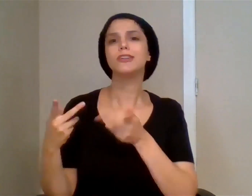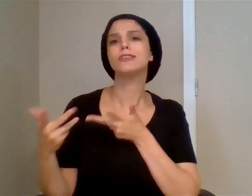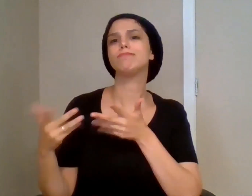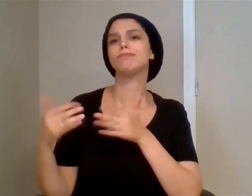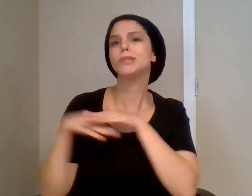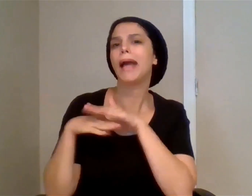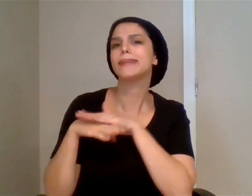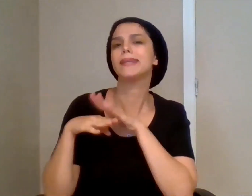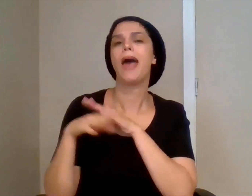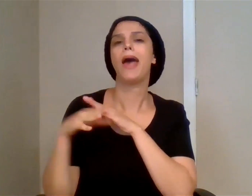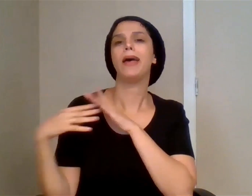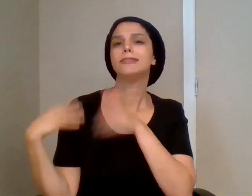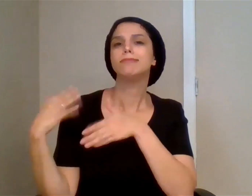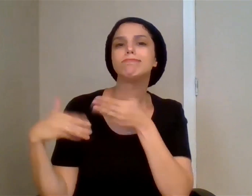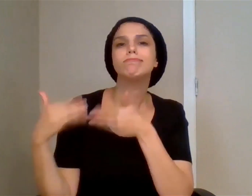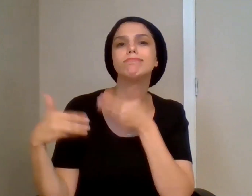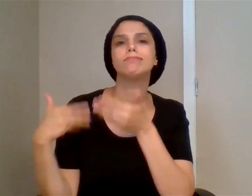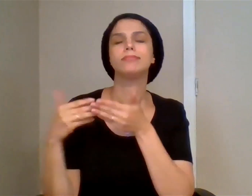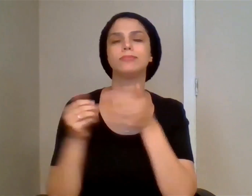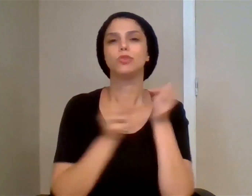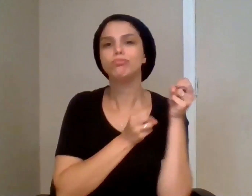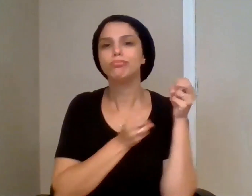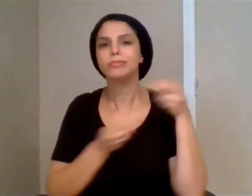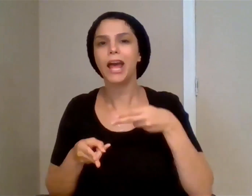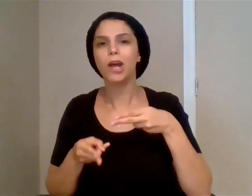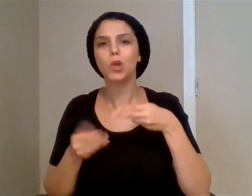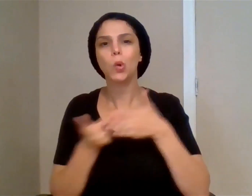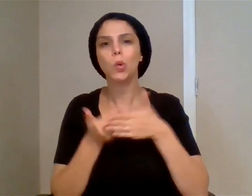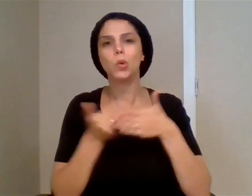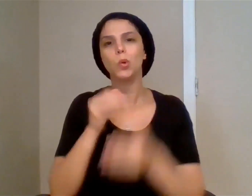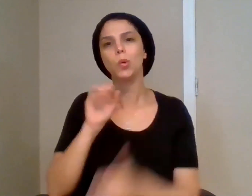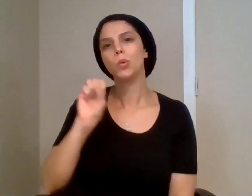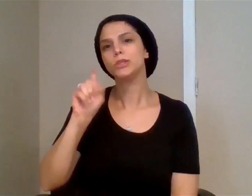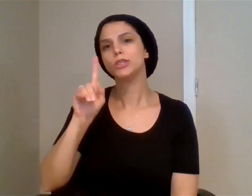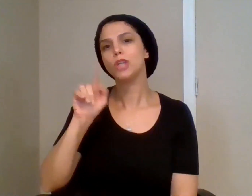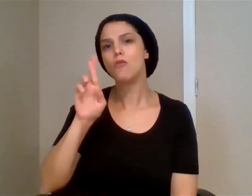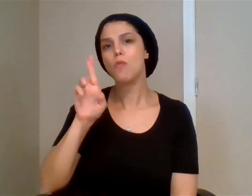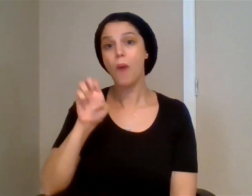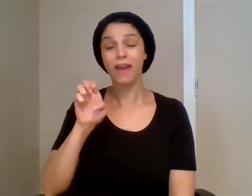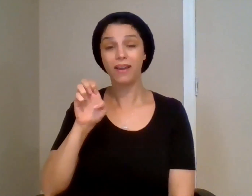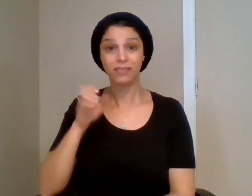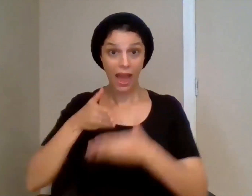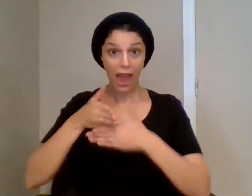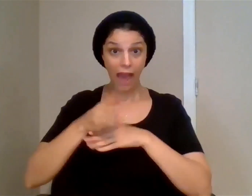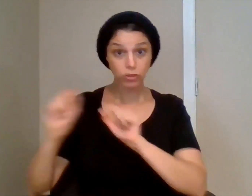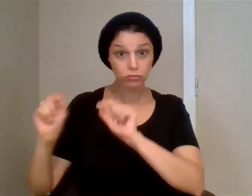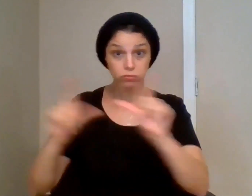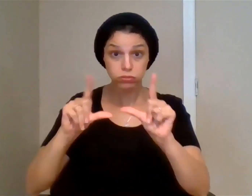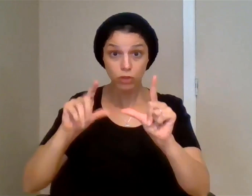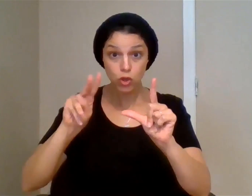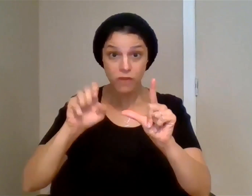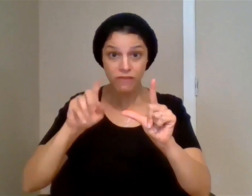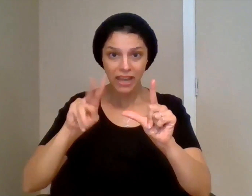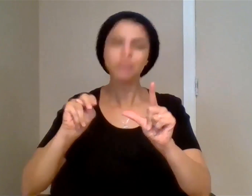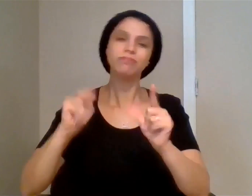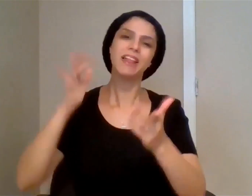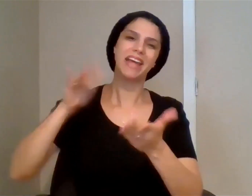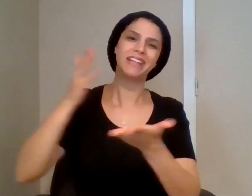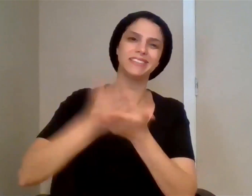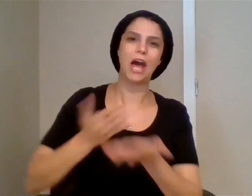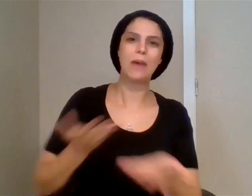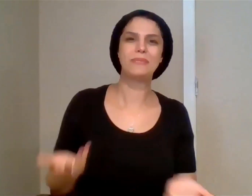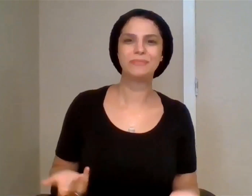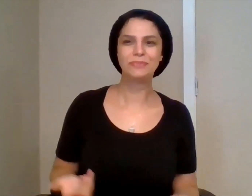us to download the latest software, and then that message shouldn't exist anymore. A